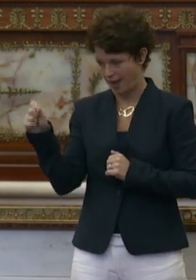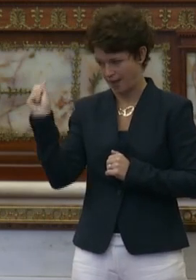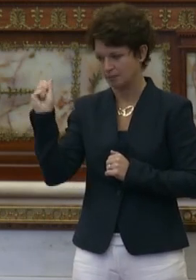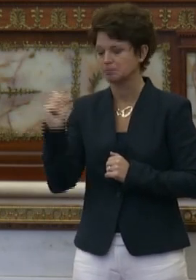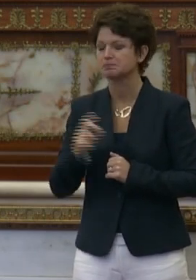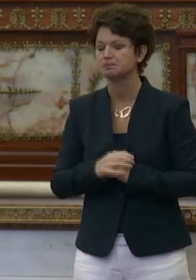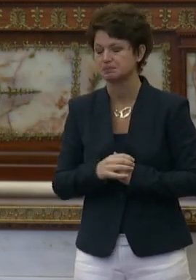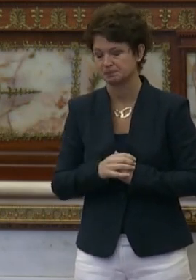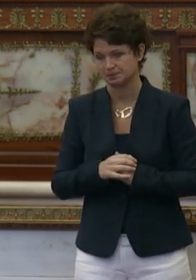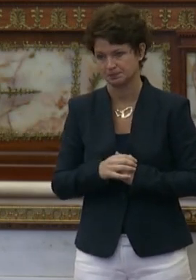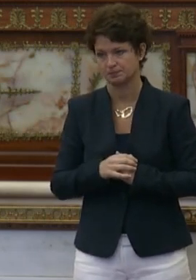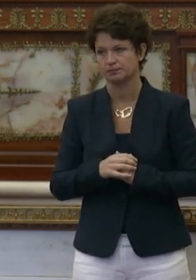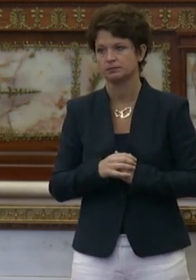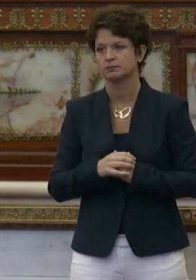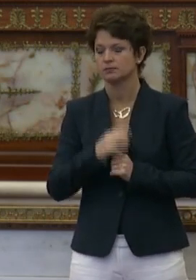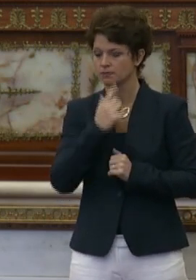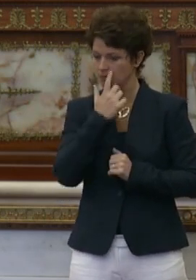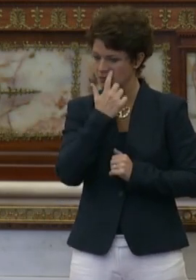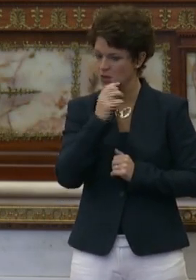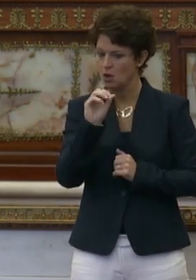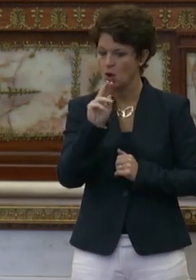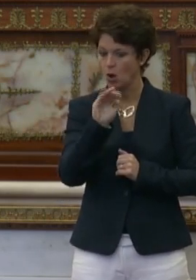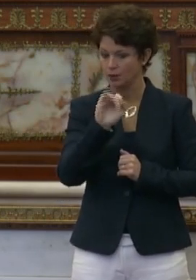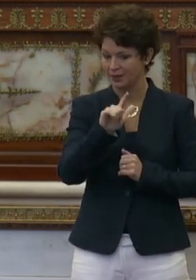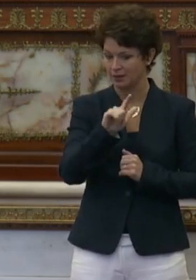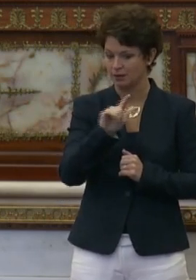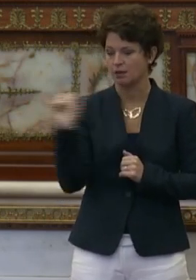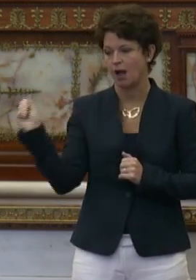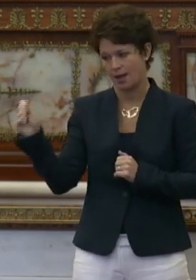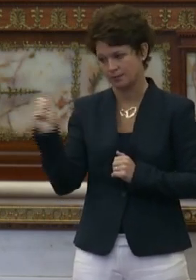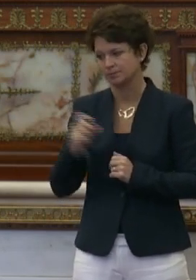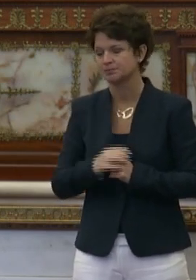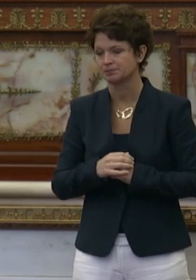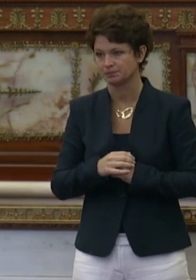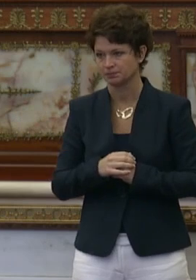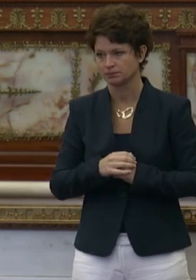Aye. Councilman O'Neill. Aye.